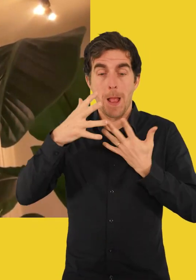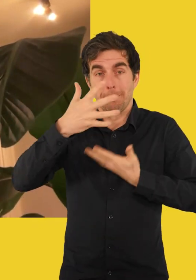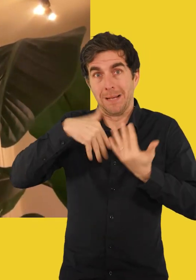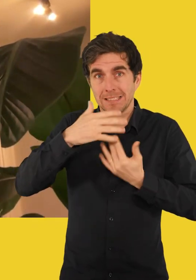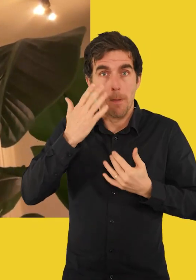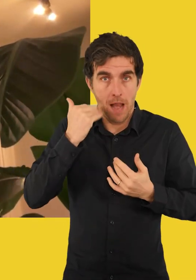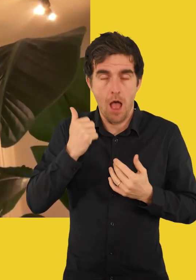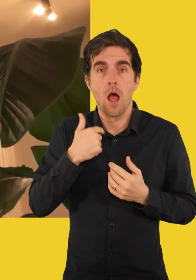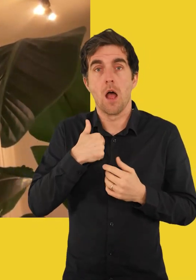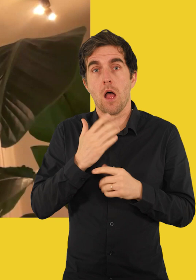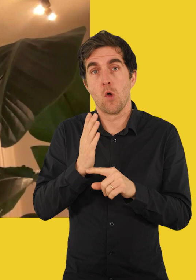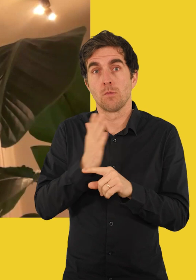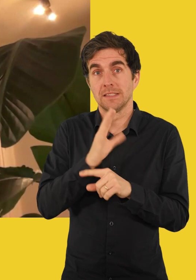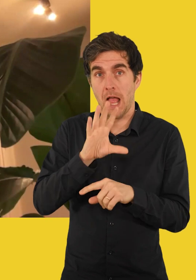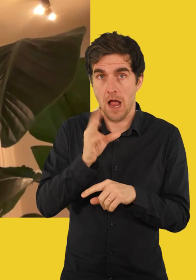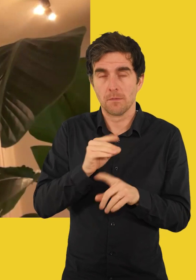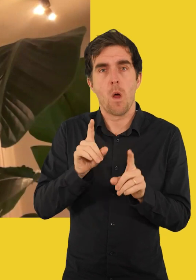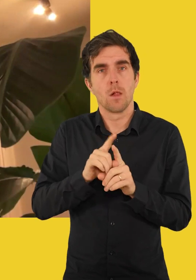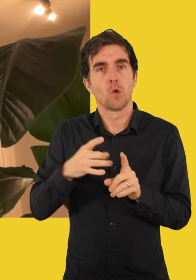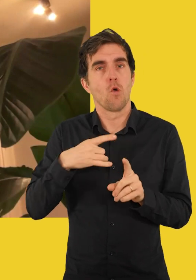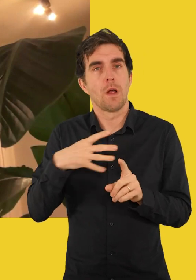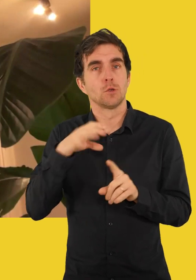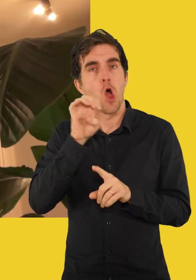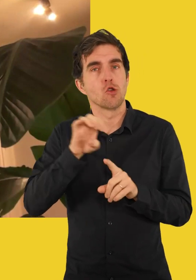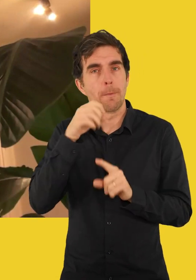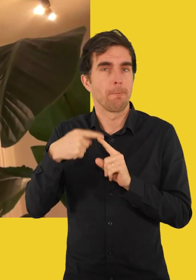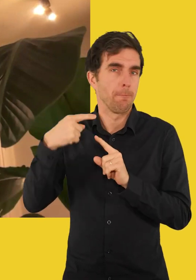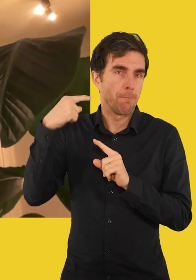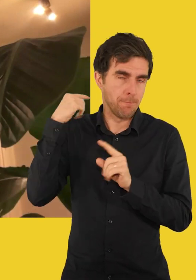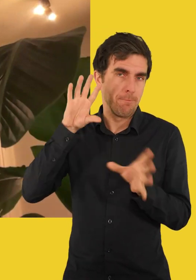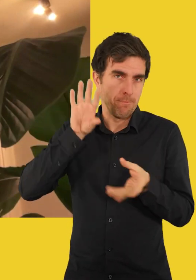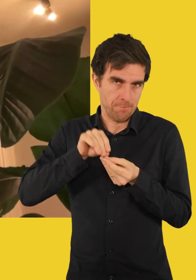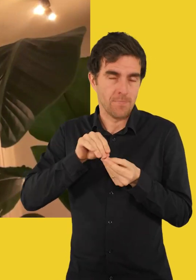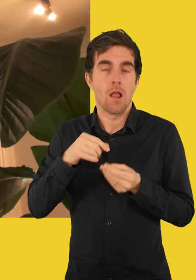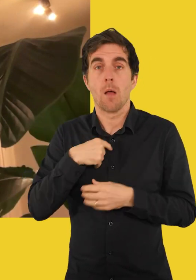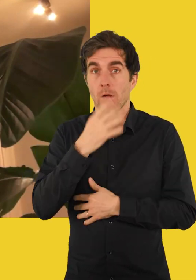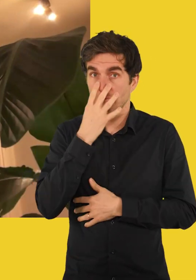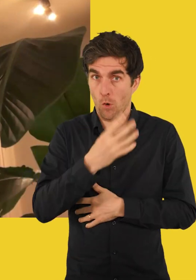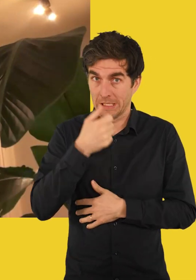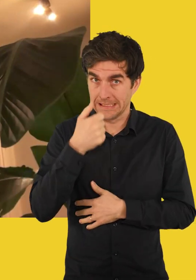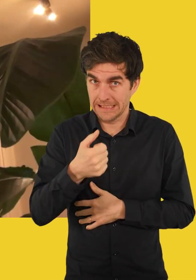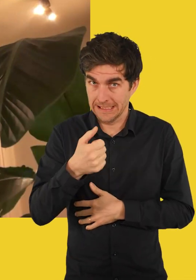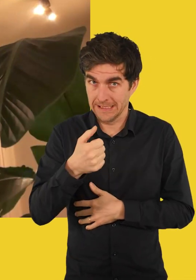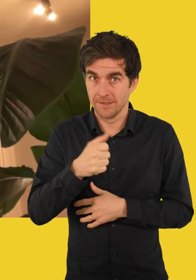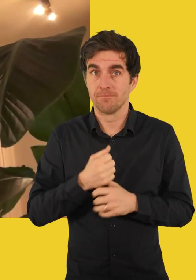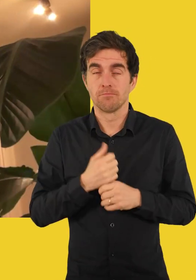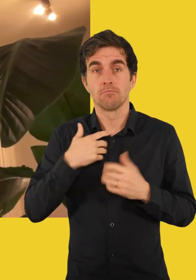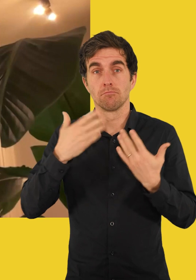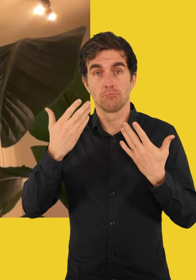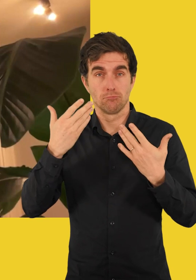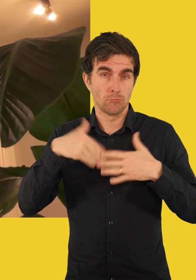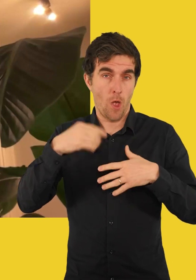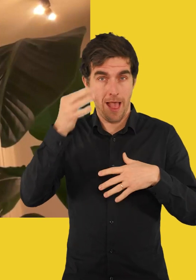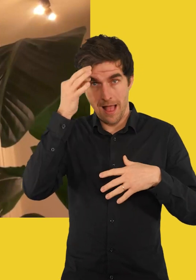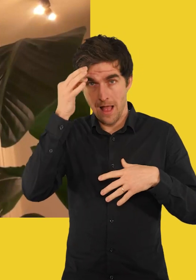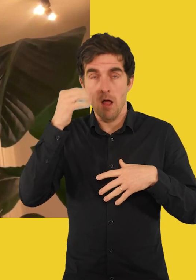mixed Black West African and white European heritage. I'm 46 years old. I